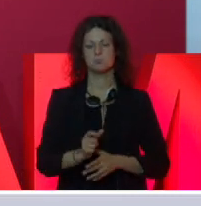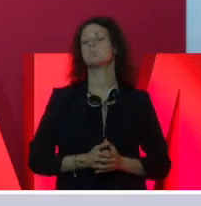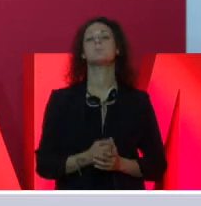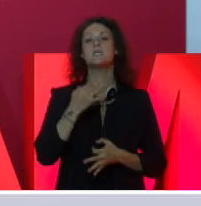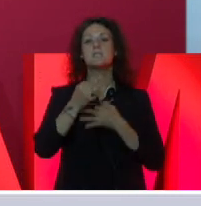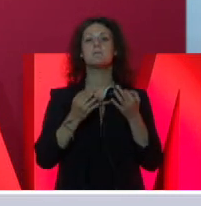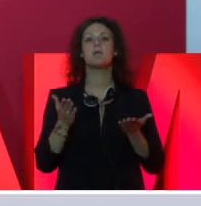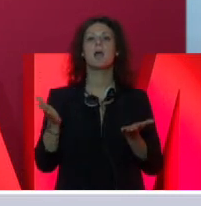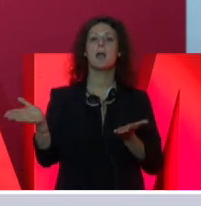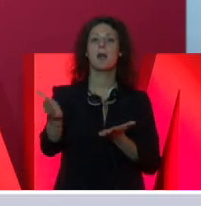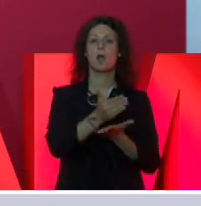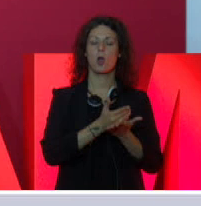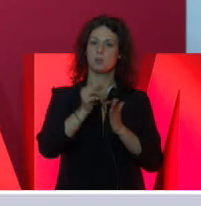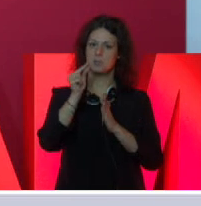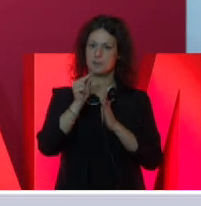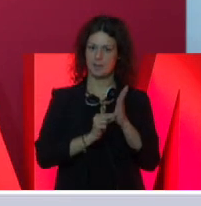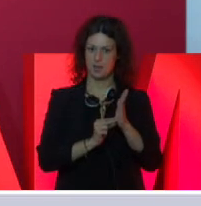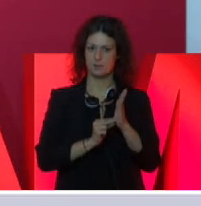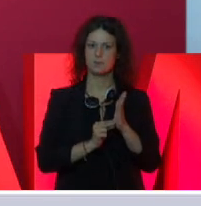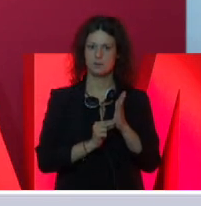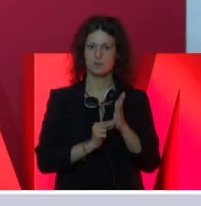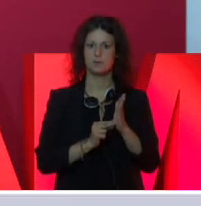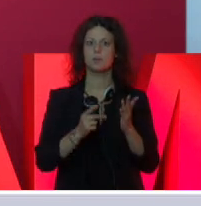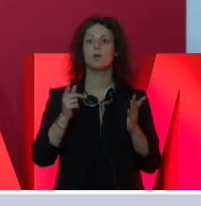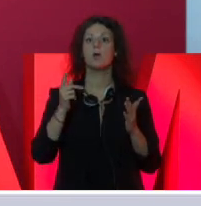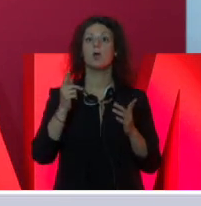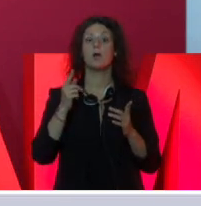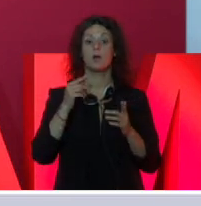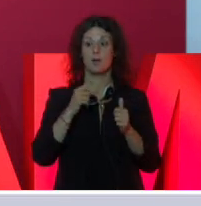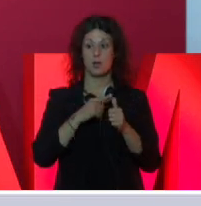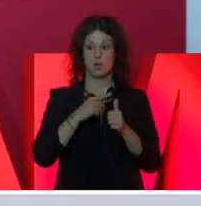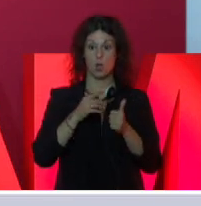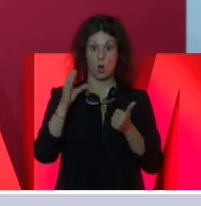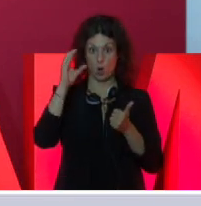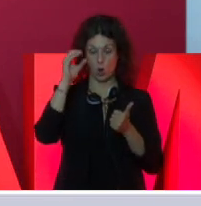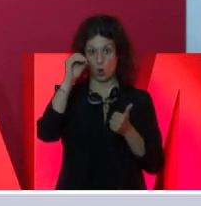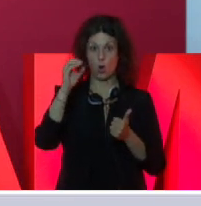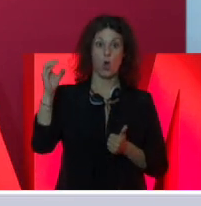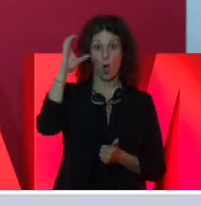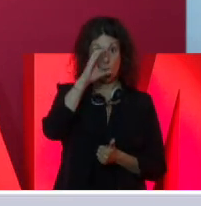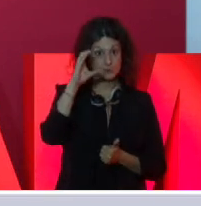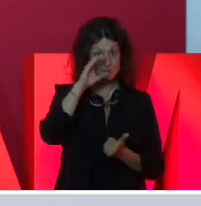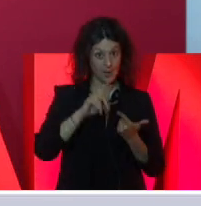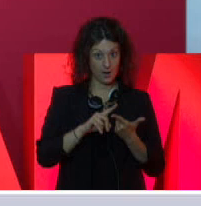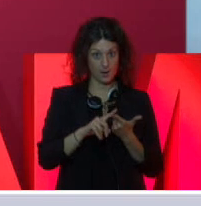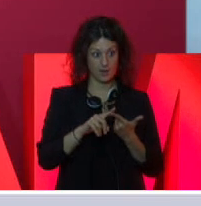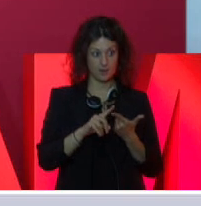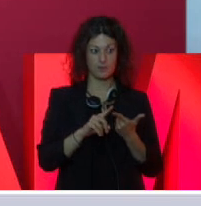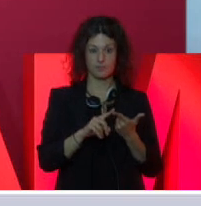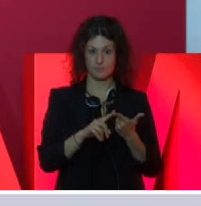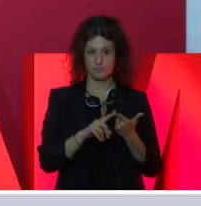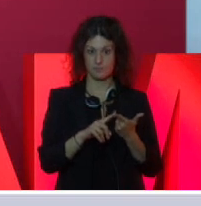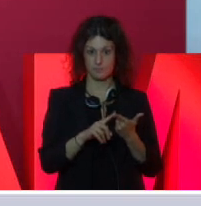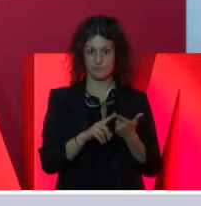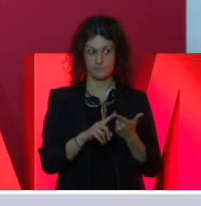loads of data, observe them there well, create many features on performance and on the context within which